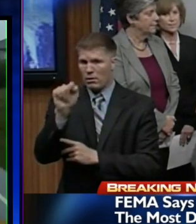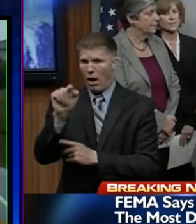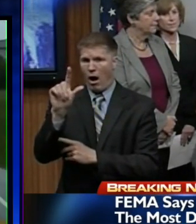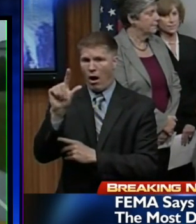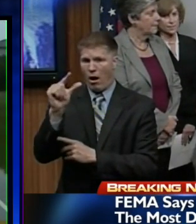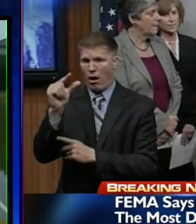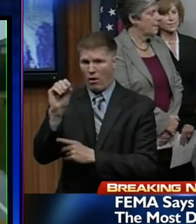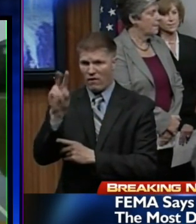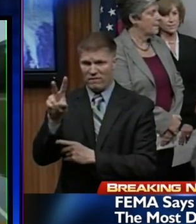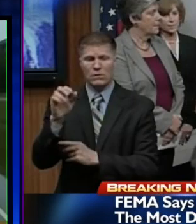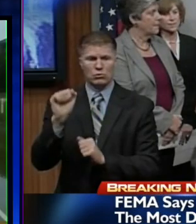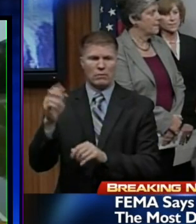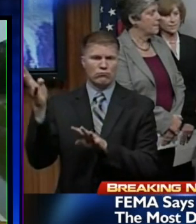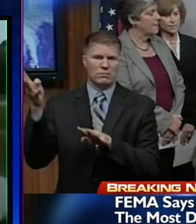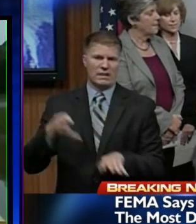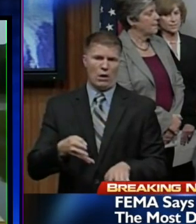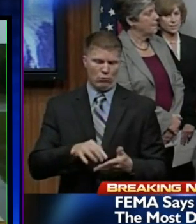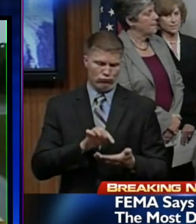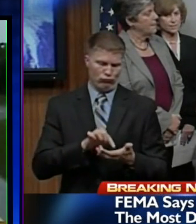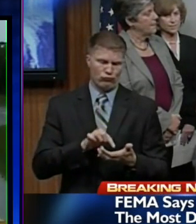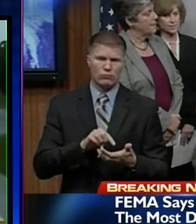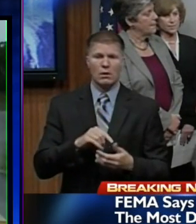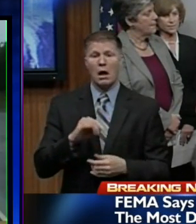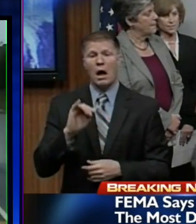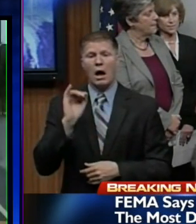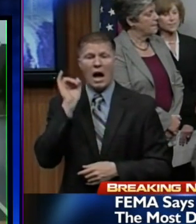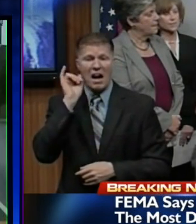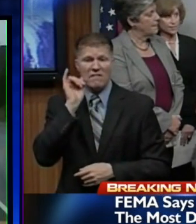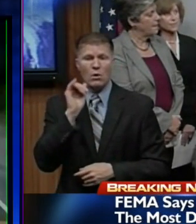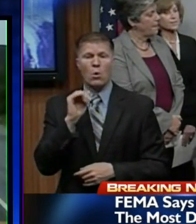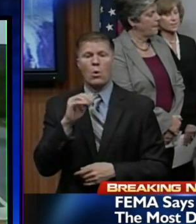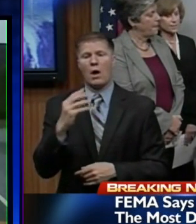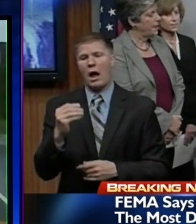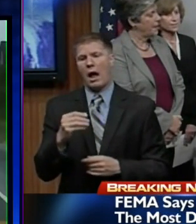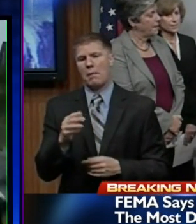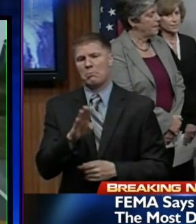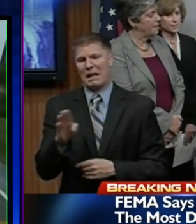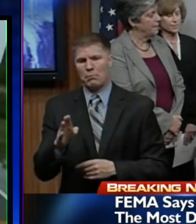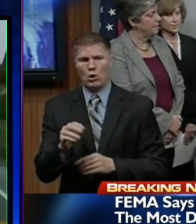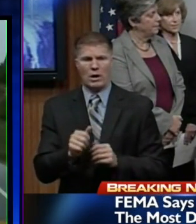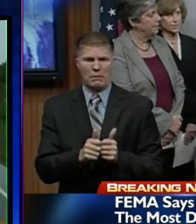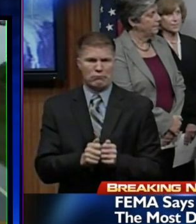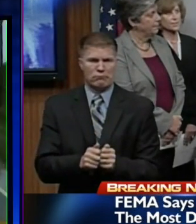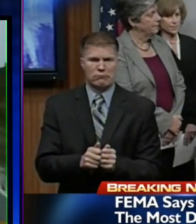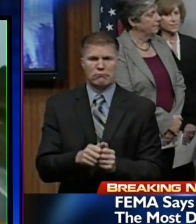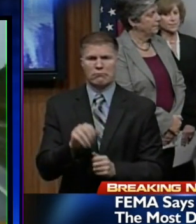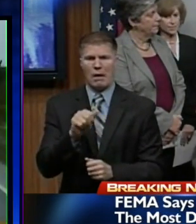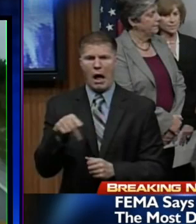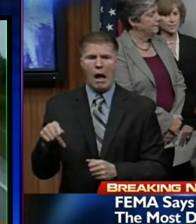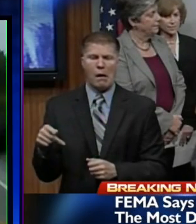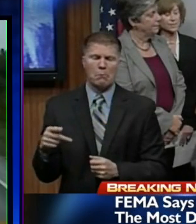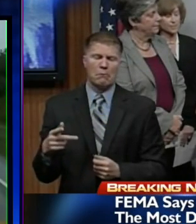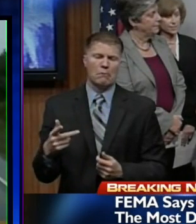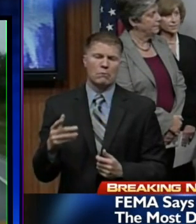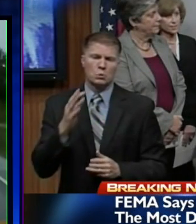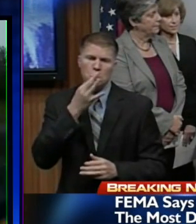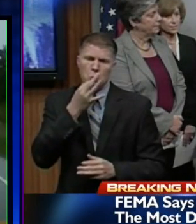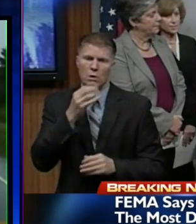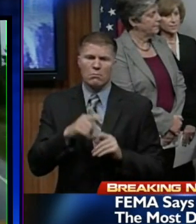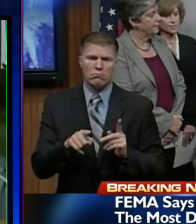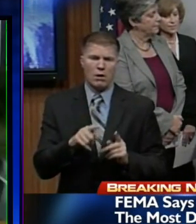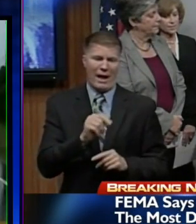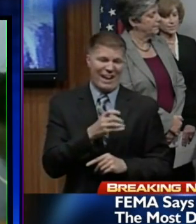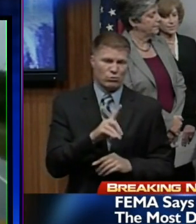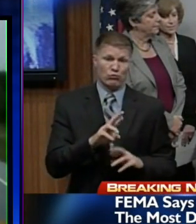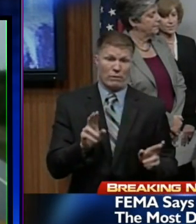your Android devices. And again, the iPhone and BlackBerry apps are coming soon, but we had this one ready, so we wanted to get it out for the hurricane. The other